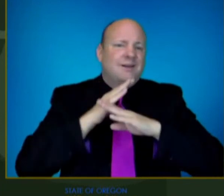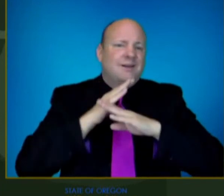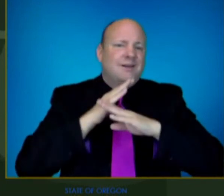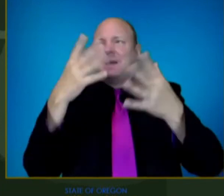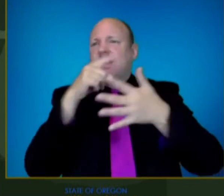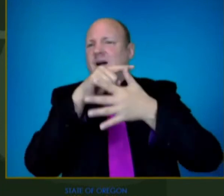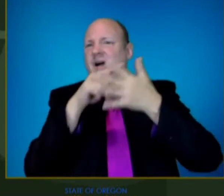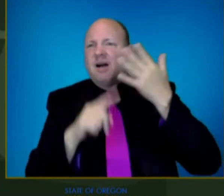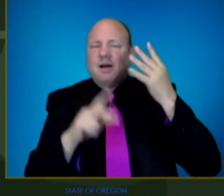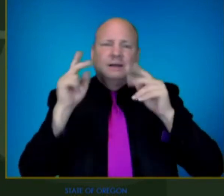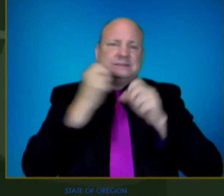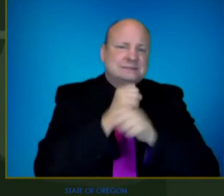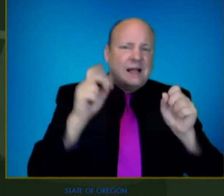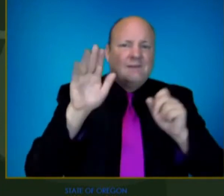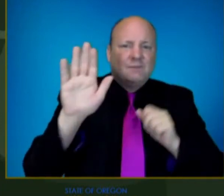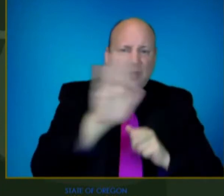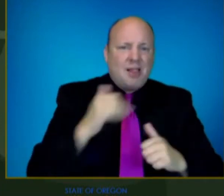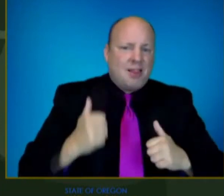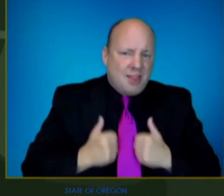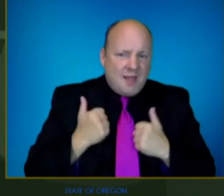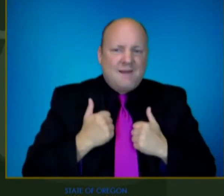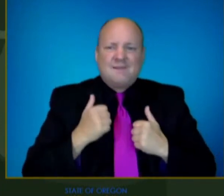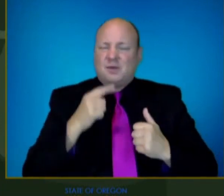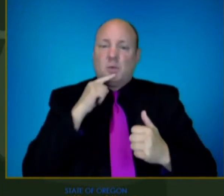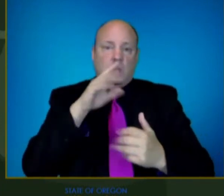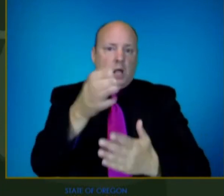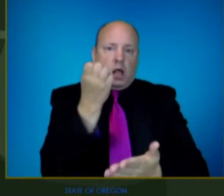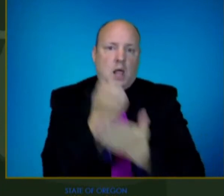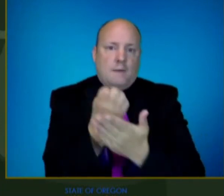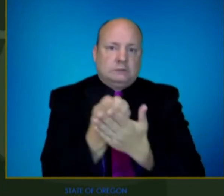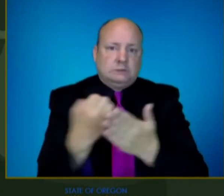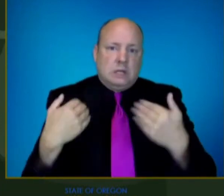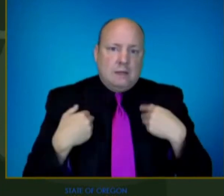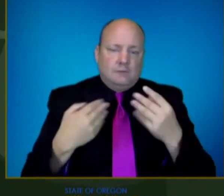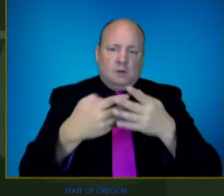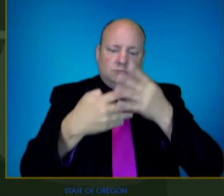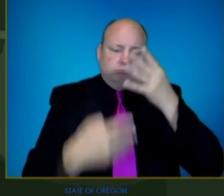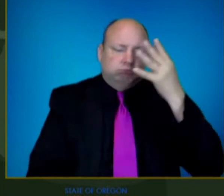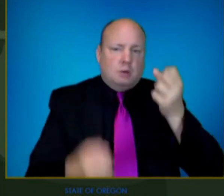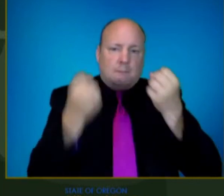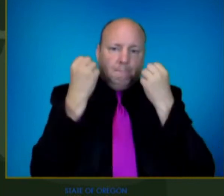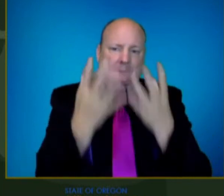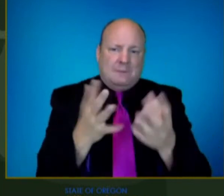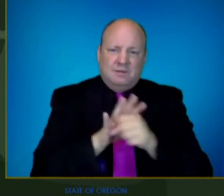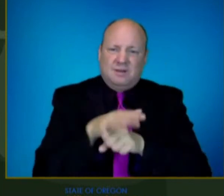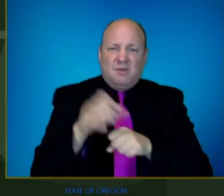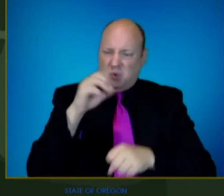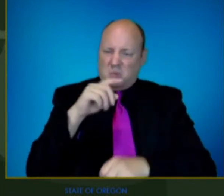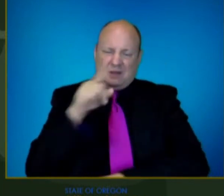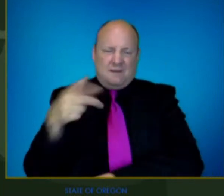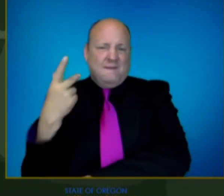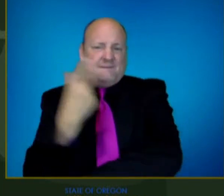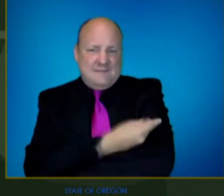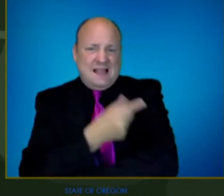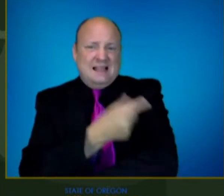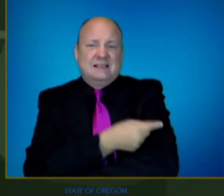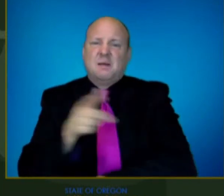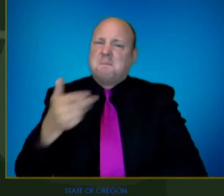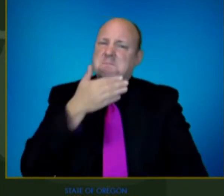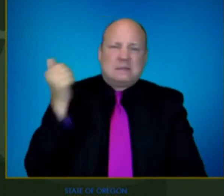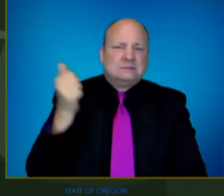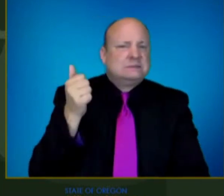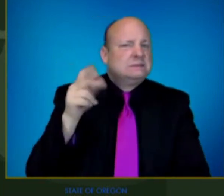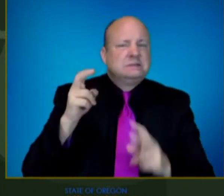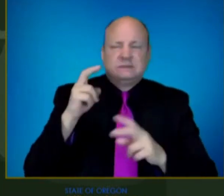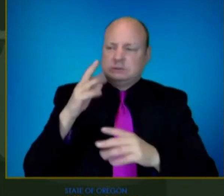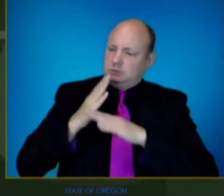The evidence is overwhelming. Vaccine and vaccination remains the best way to protect yourself against COVID-19